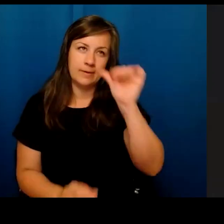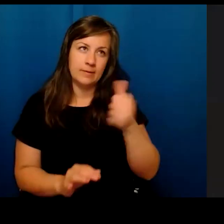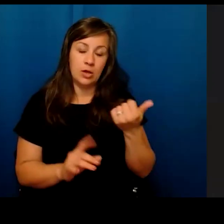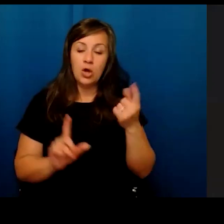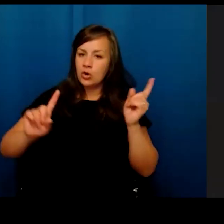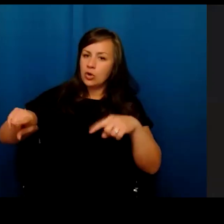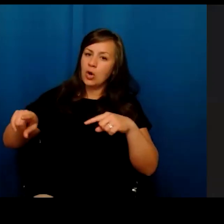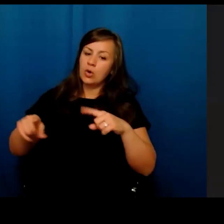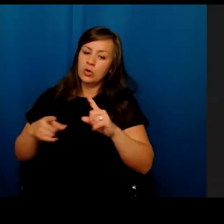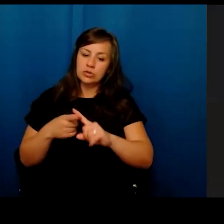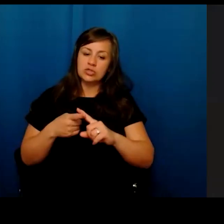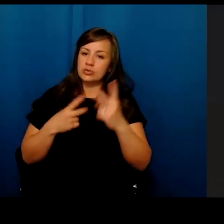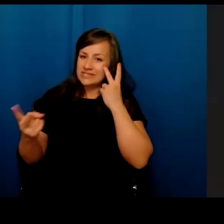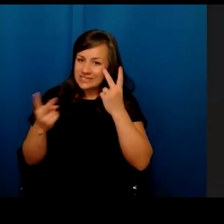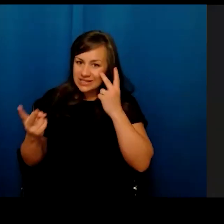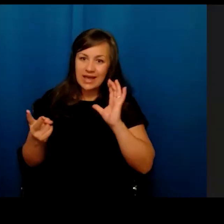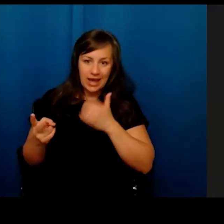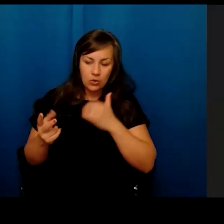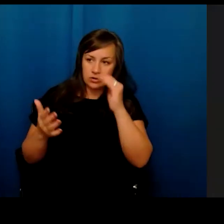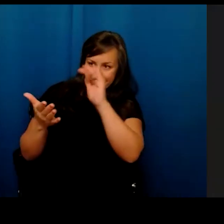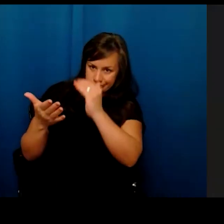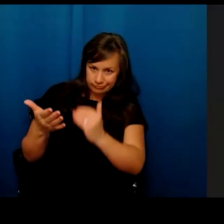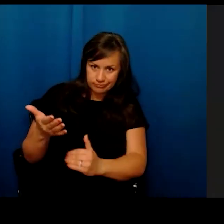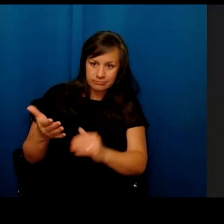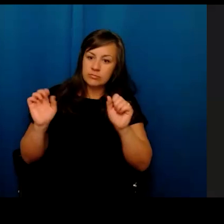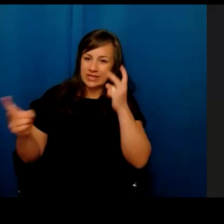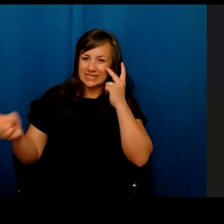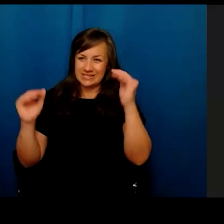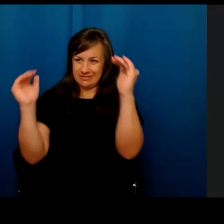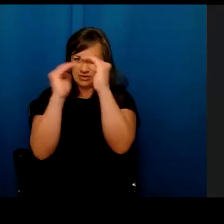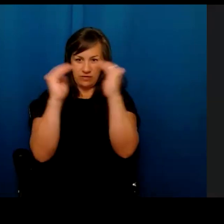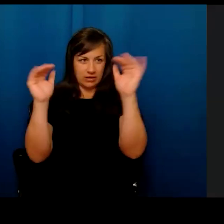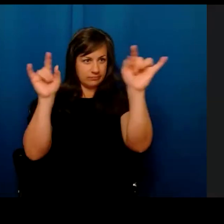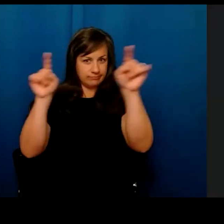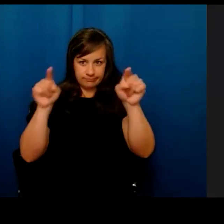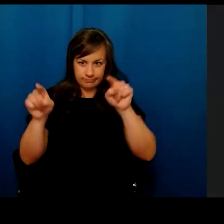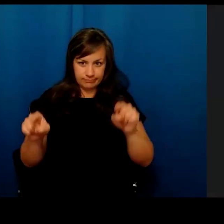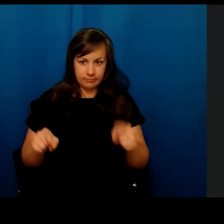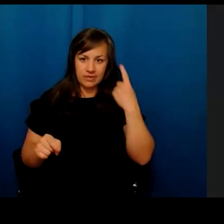to our websites and you can see exactly what the equivalences are for the Google certifications.